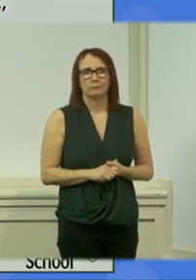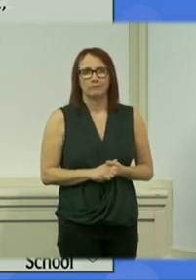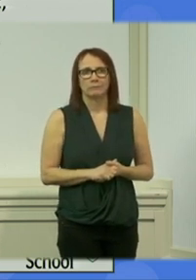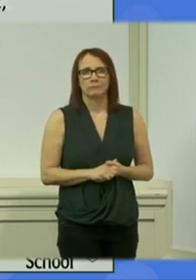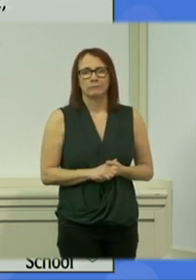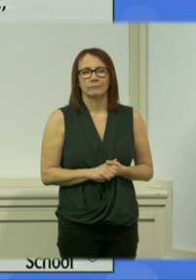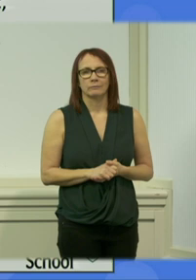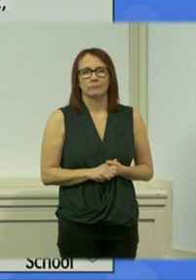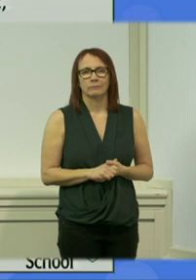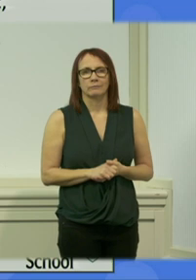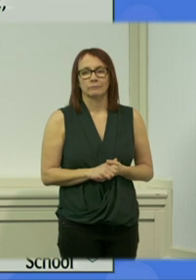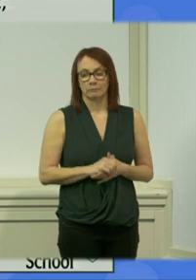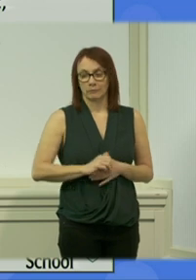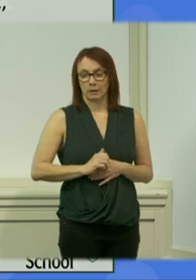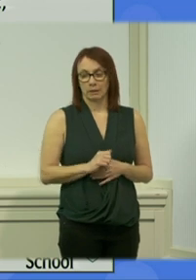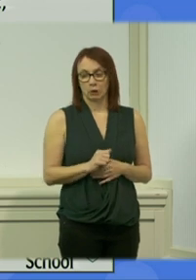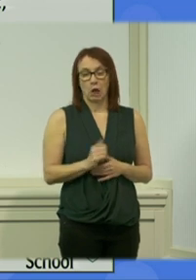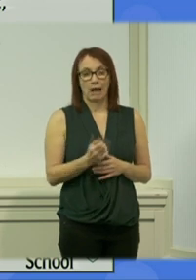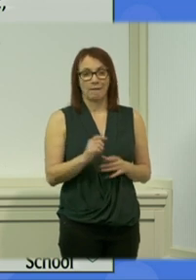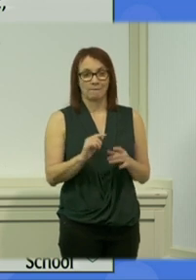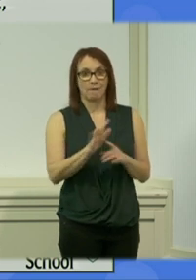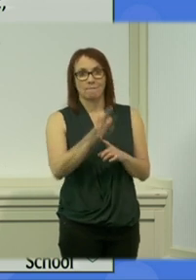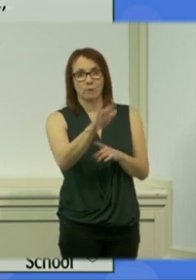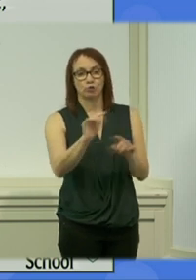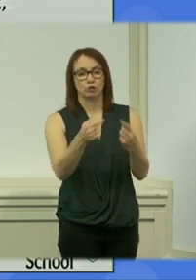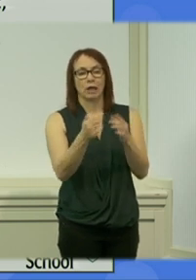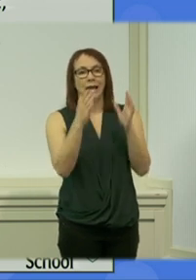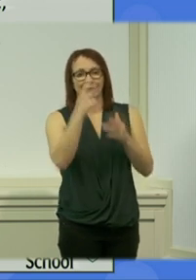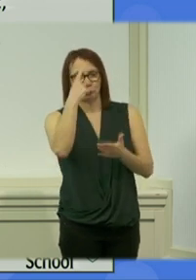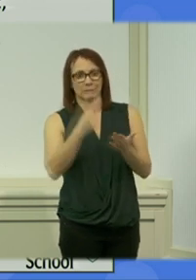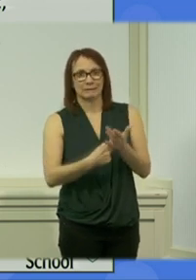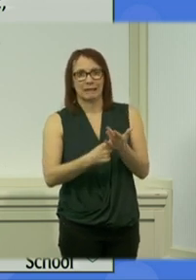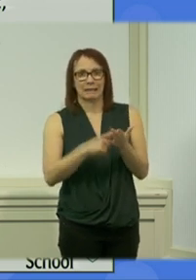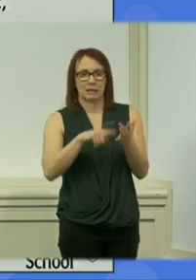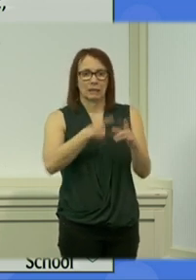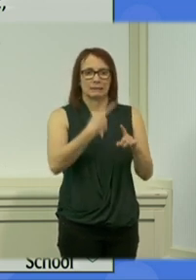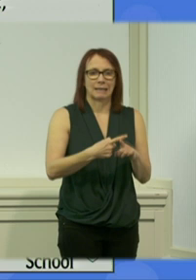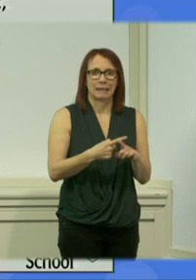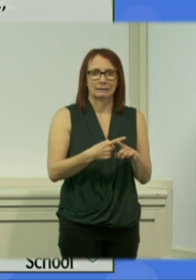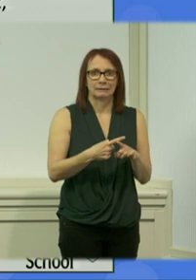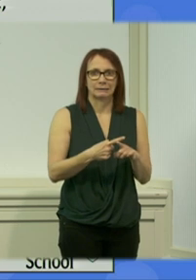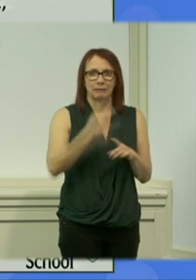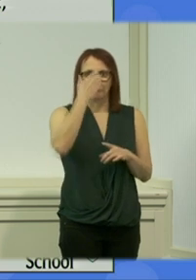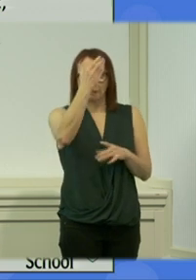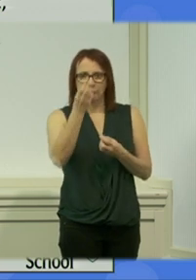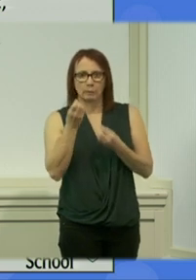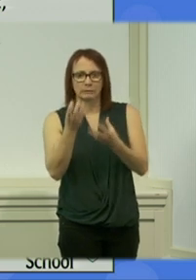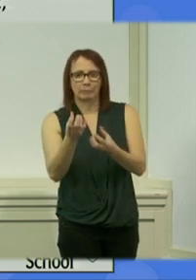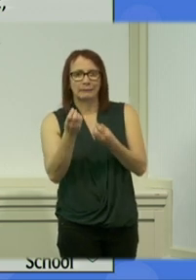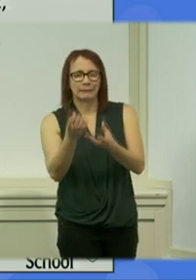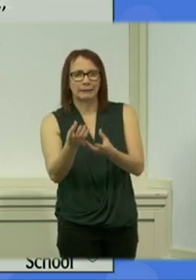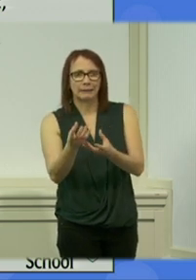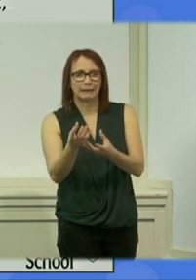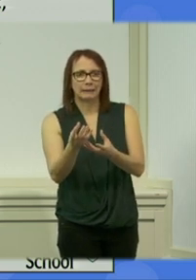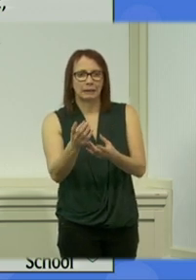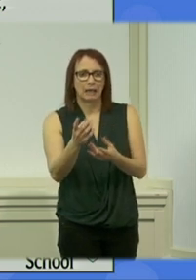Scotland does face future challenges, and it will need to decide what role of taxation and government spending